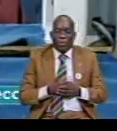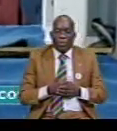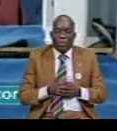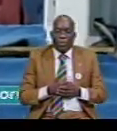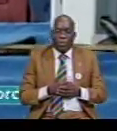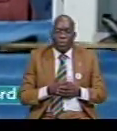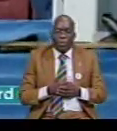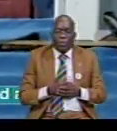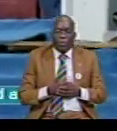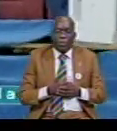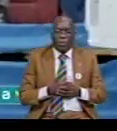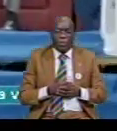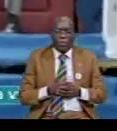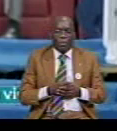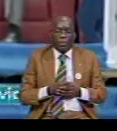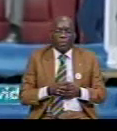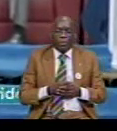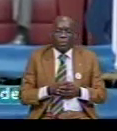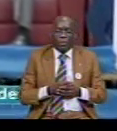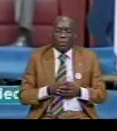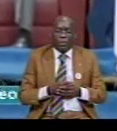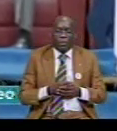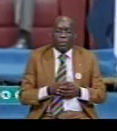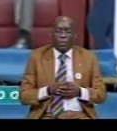Can you read